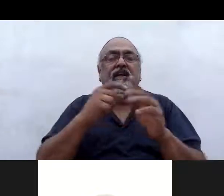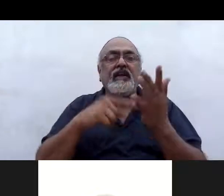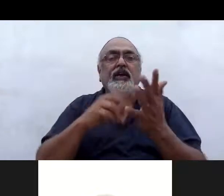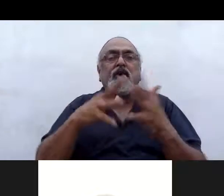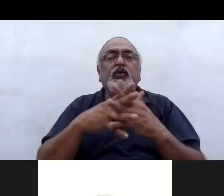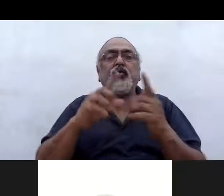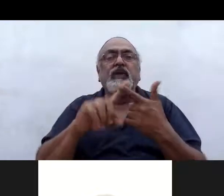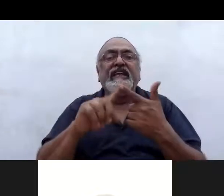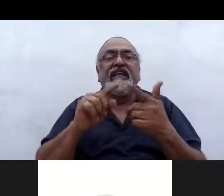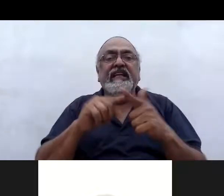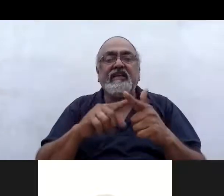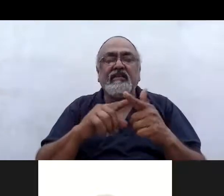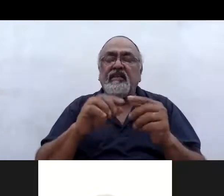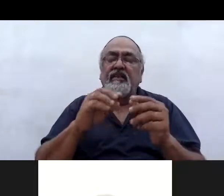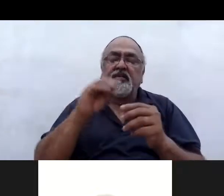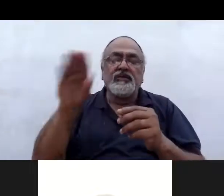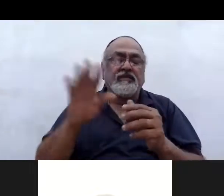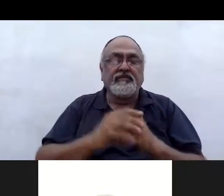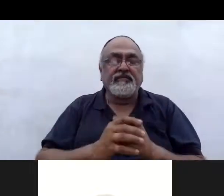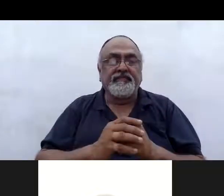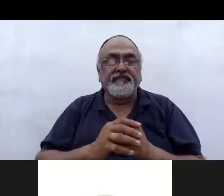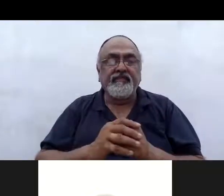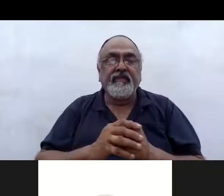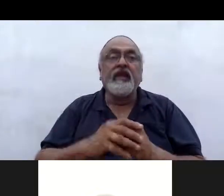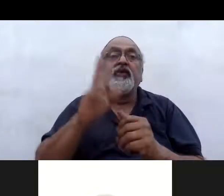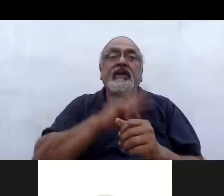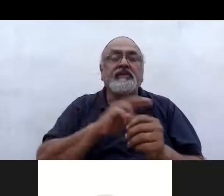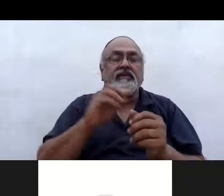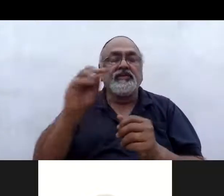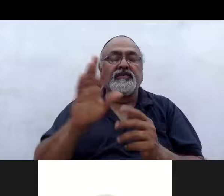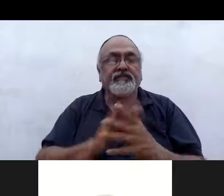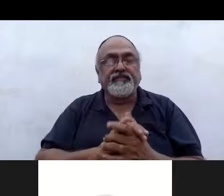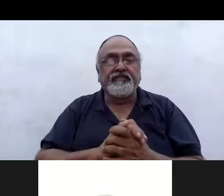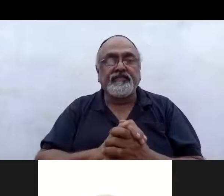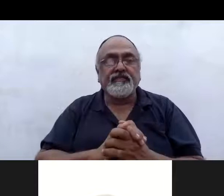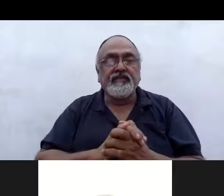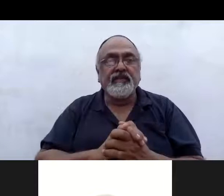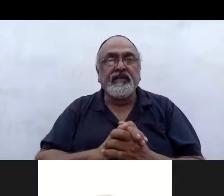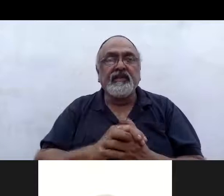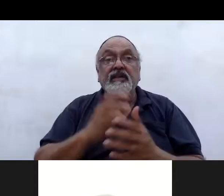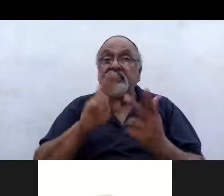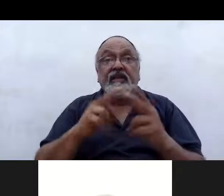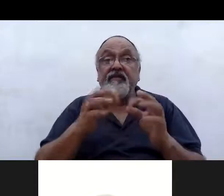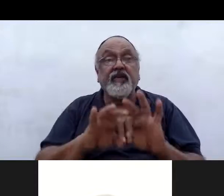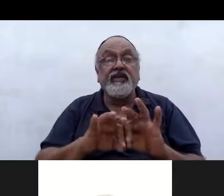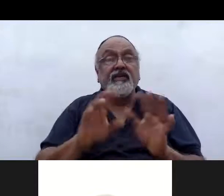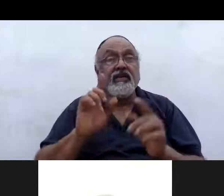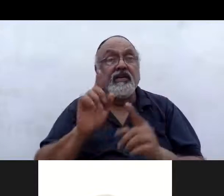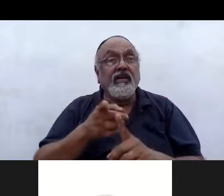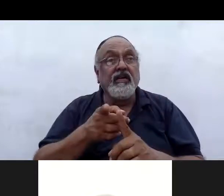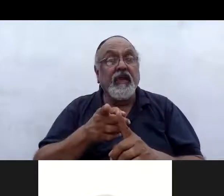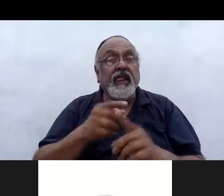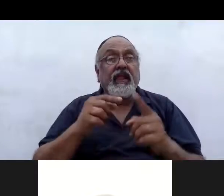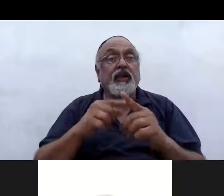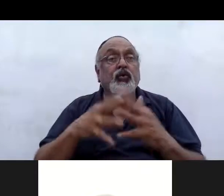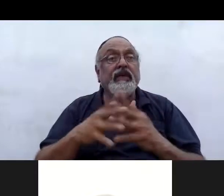date. And here, let's say he's tweeted twice. So that is very crucial. You are supposed to say that